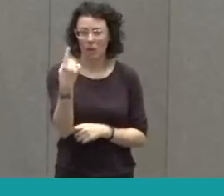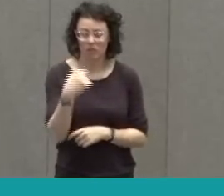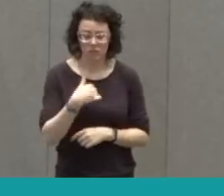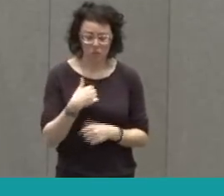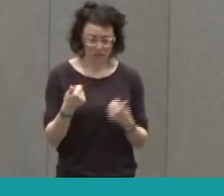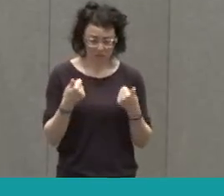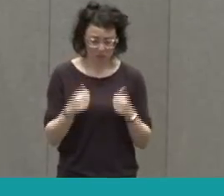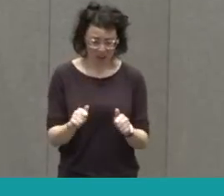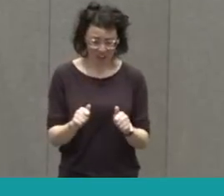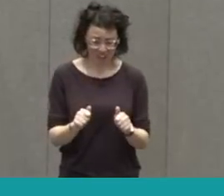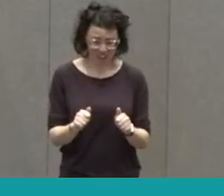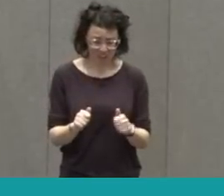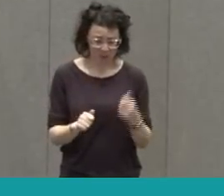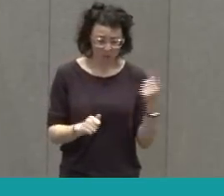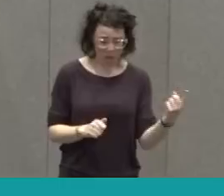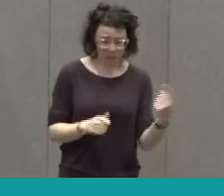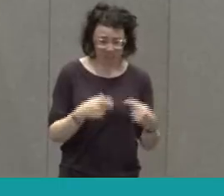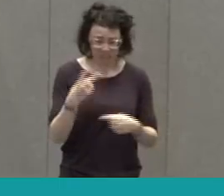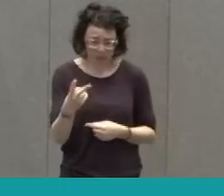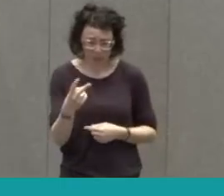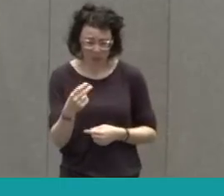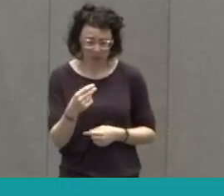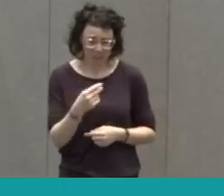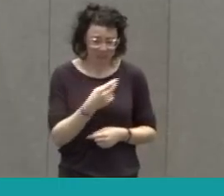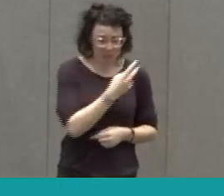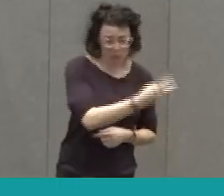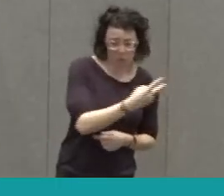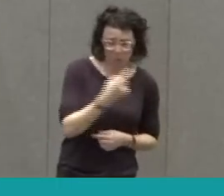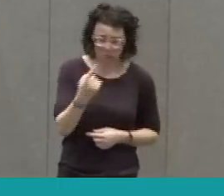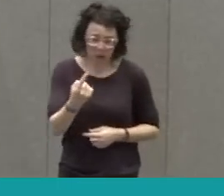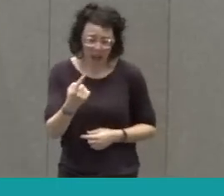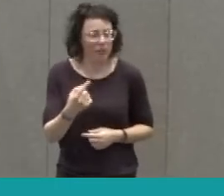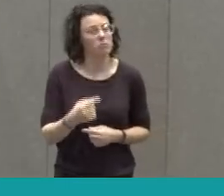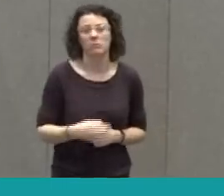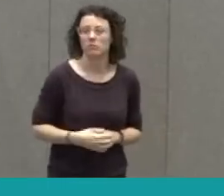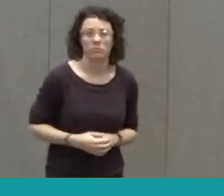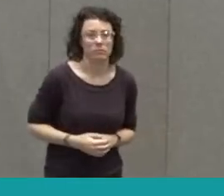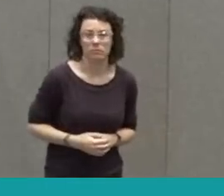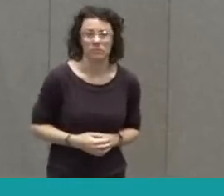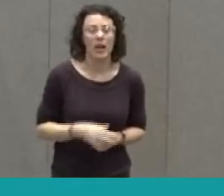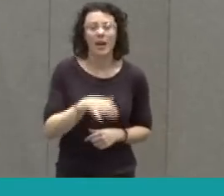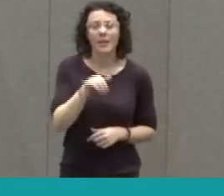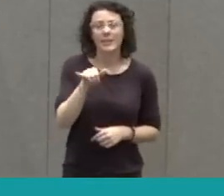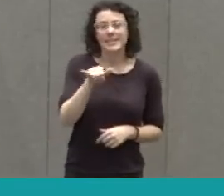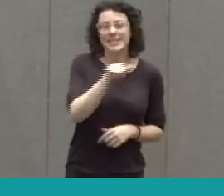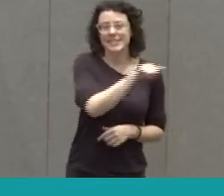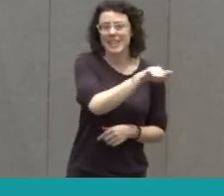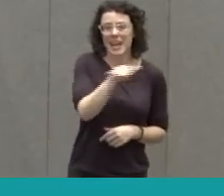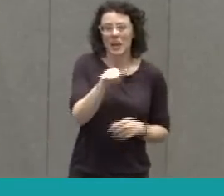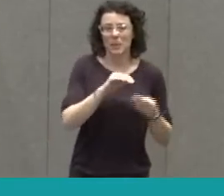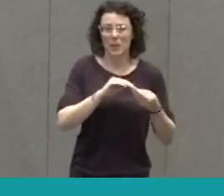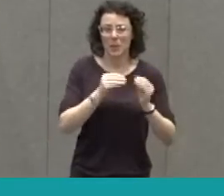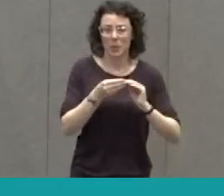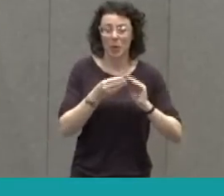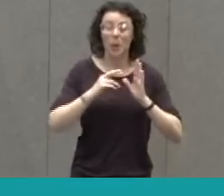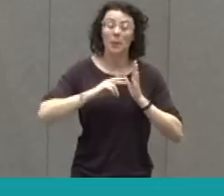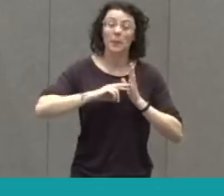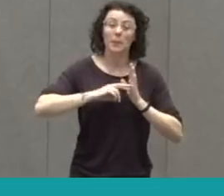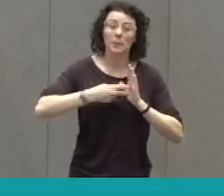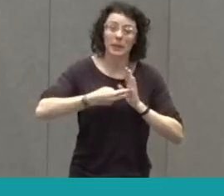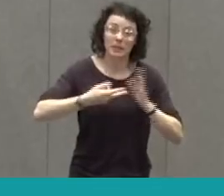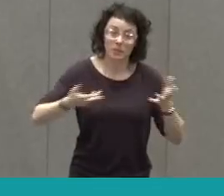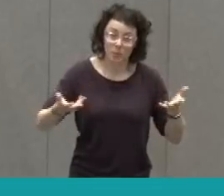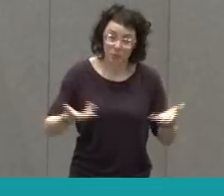1? No, right? Because it has to be the same number. So knowing that, I'm always going to have